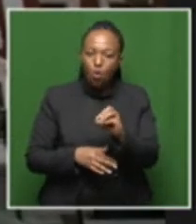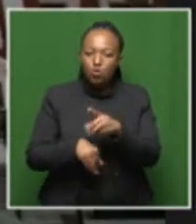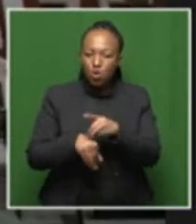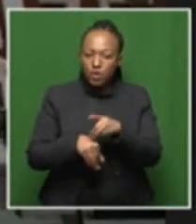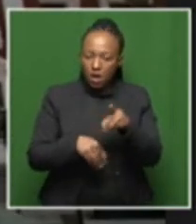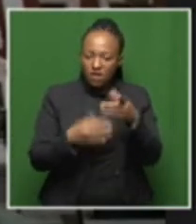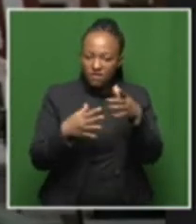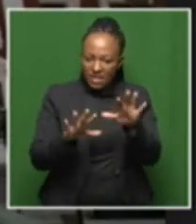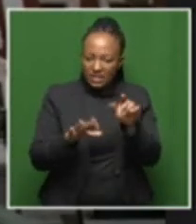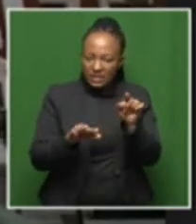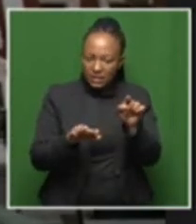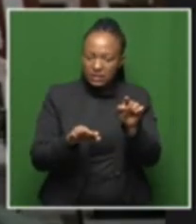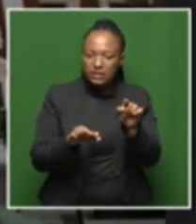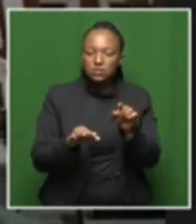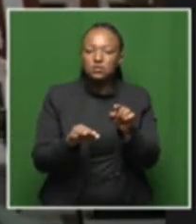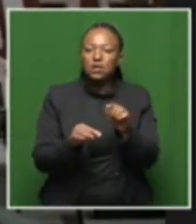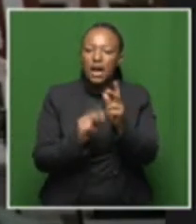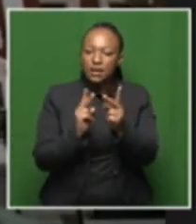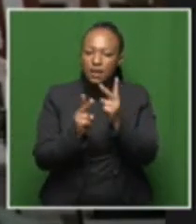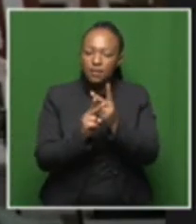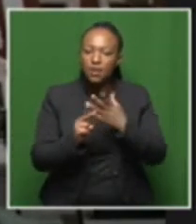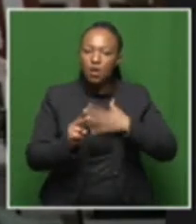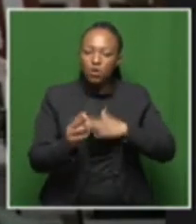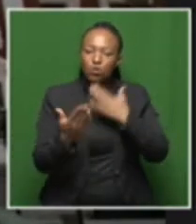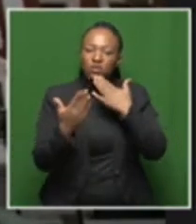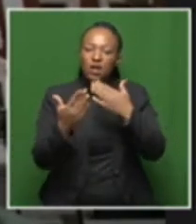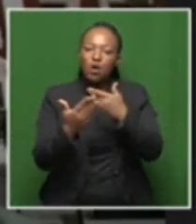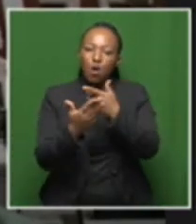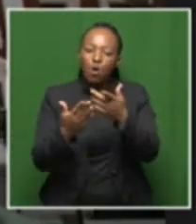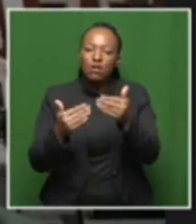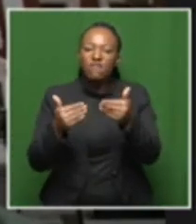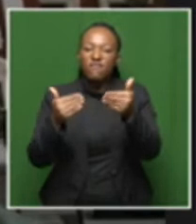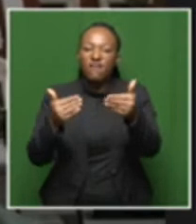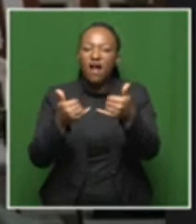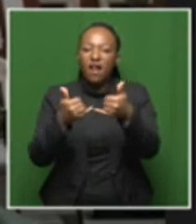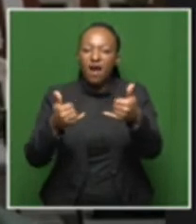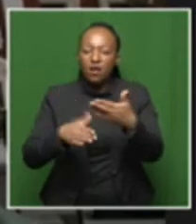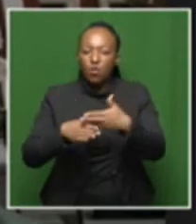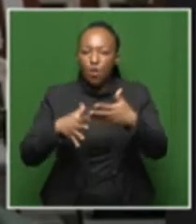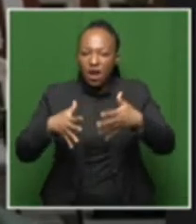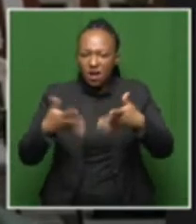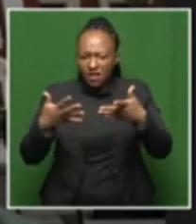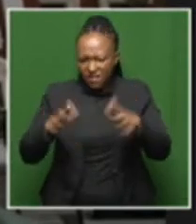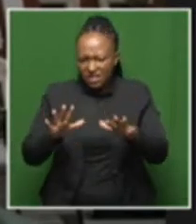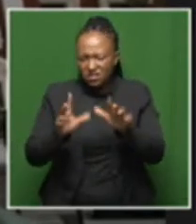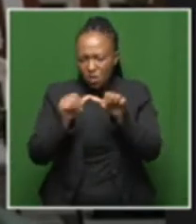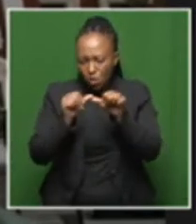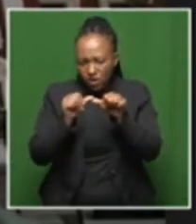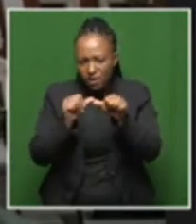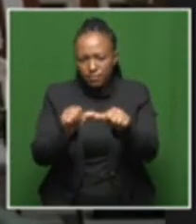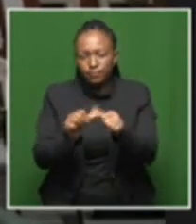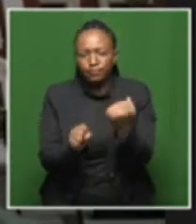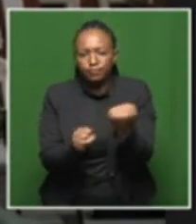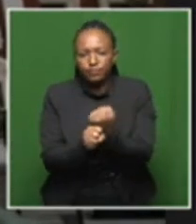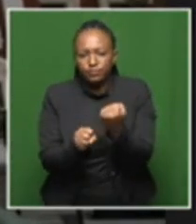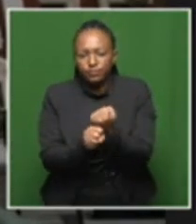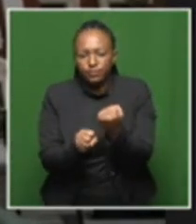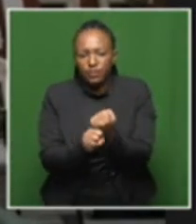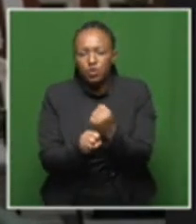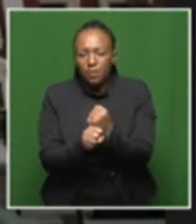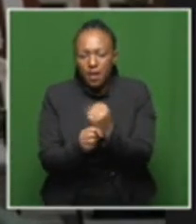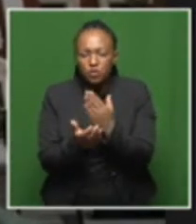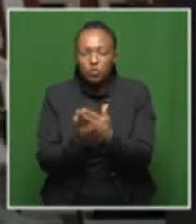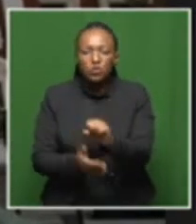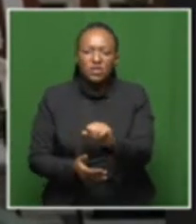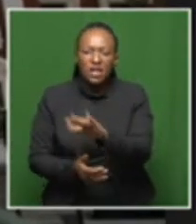Once again, let me thank all our frontline workers who continue to soldier on in saving lives of